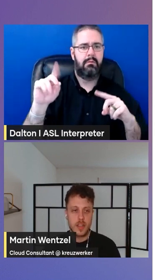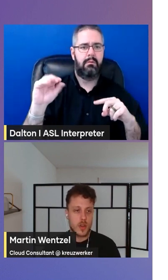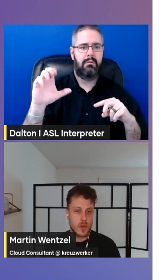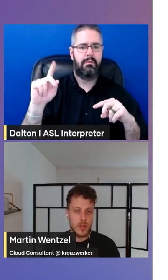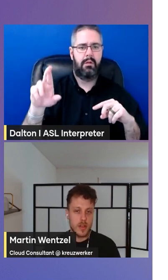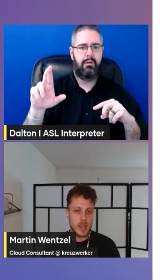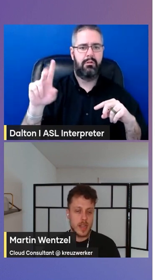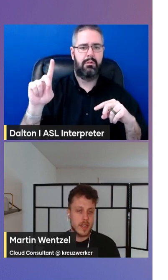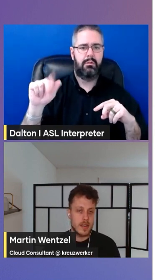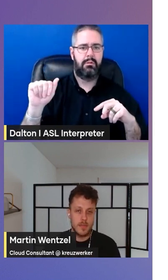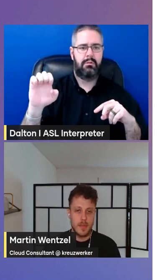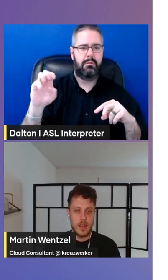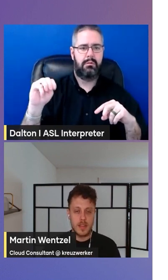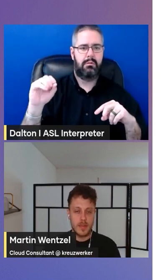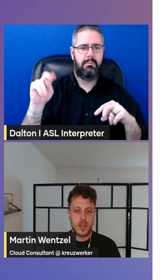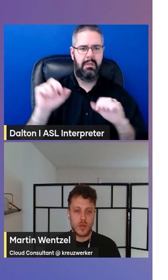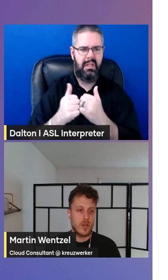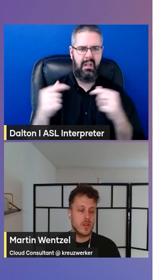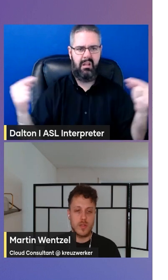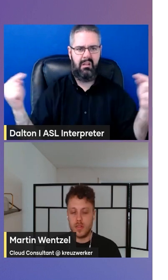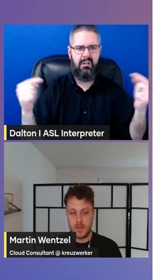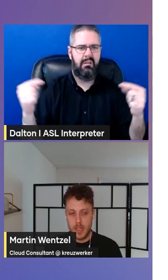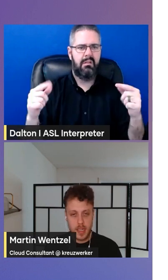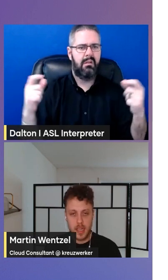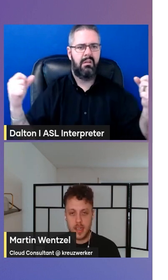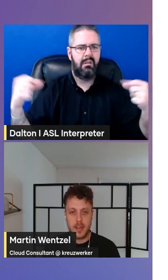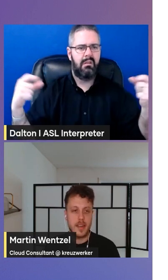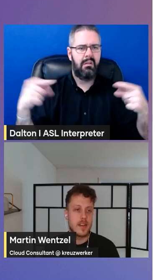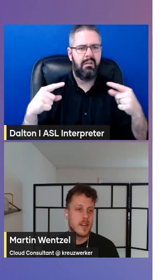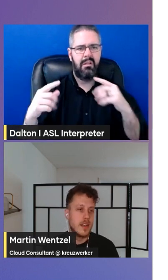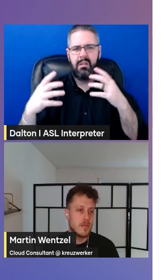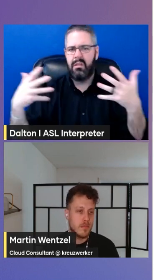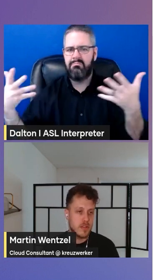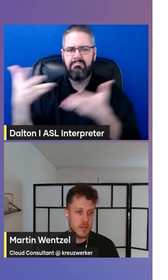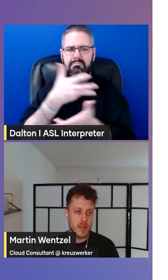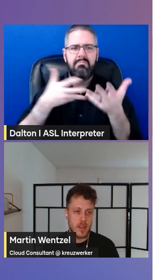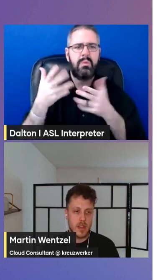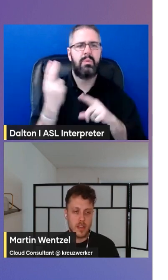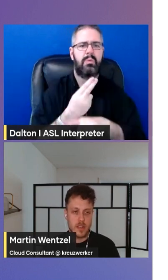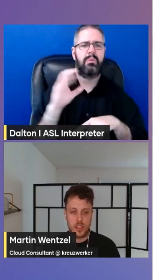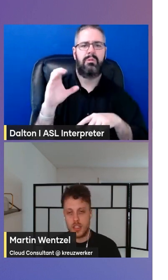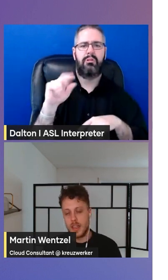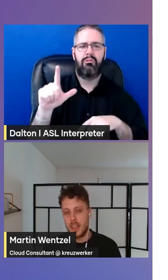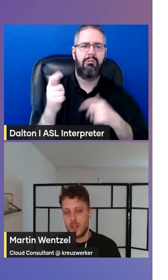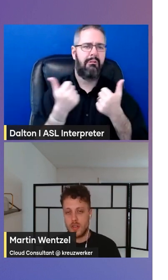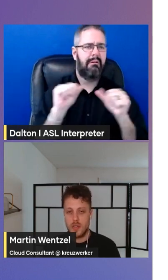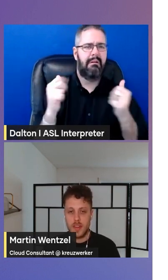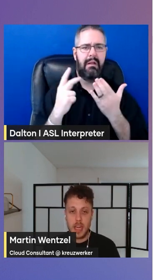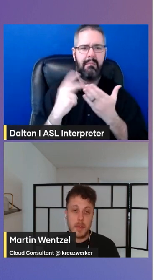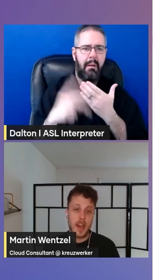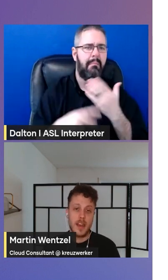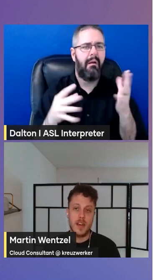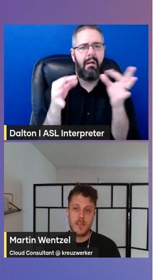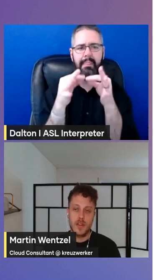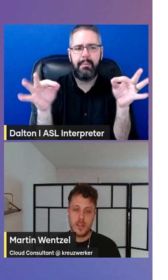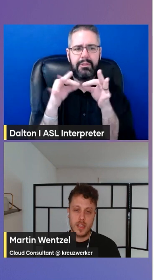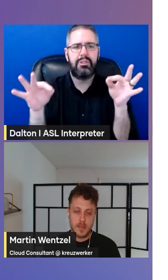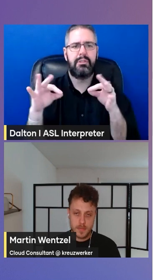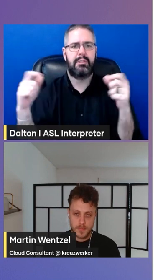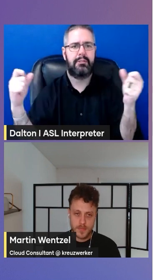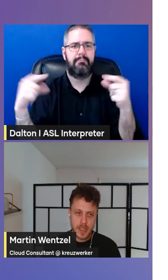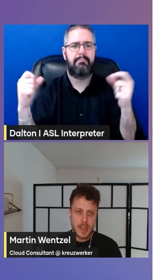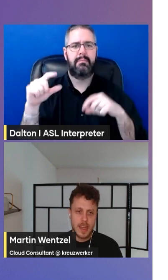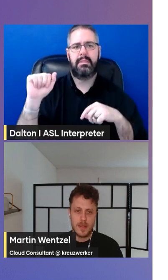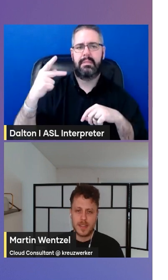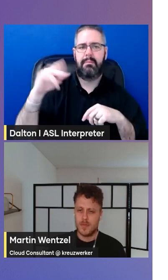use curl and simply curl, or in any programming language, talk to the API of the Docker